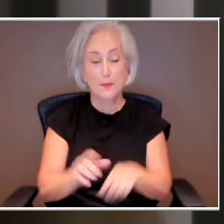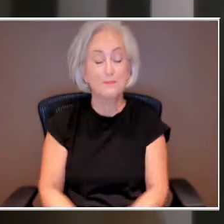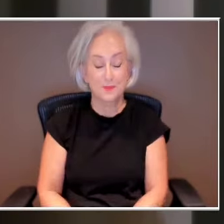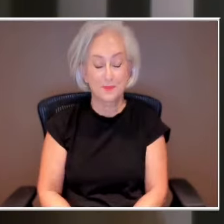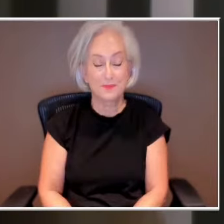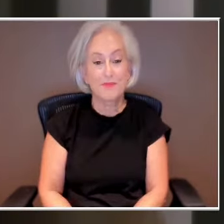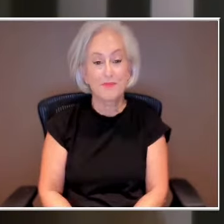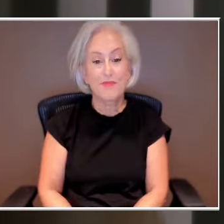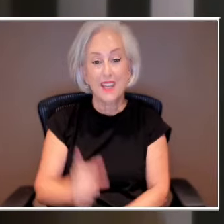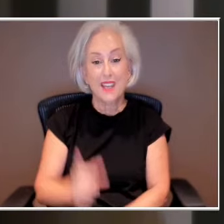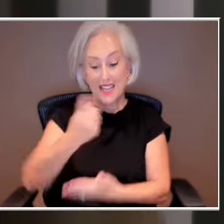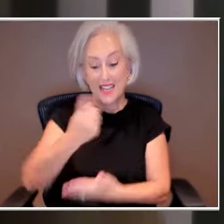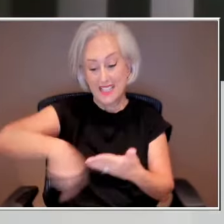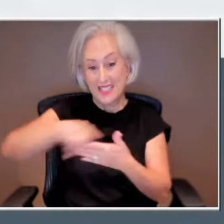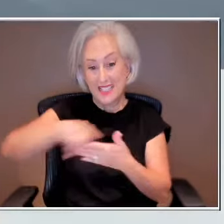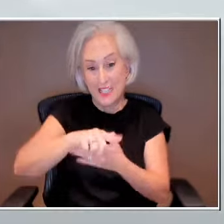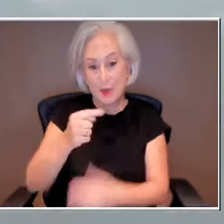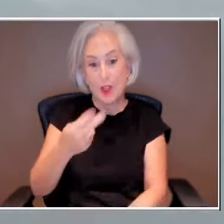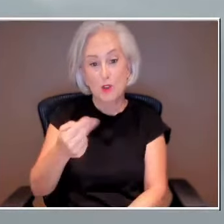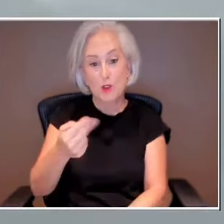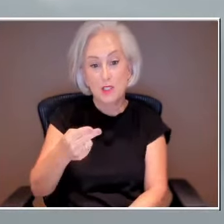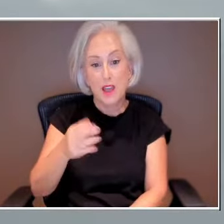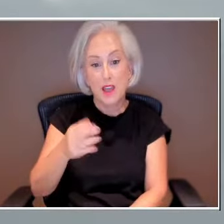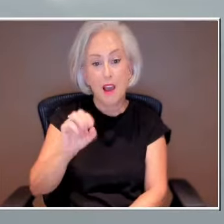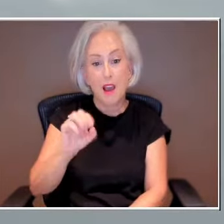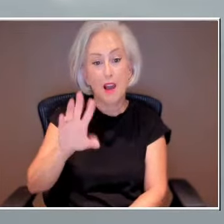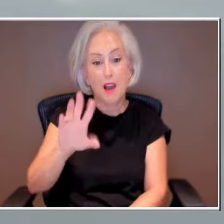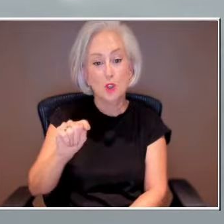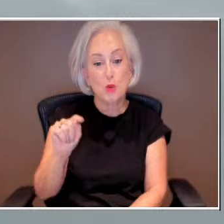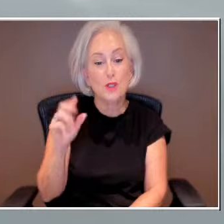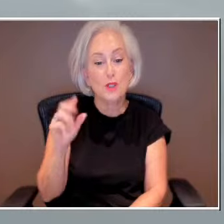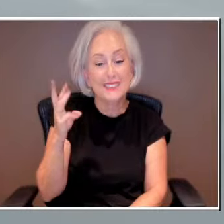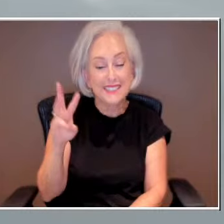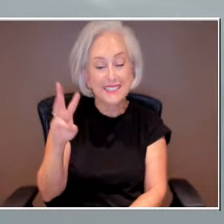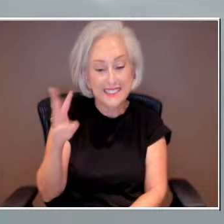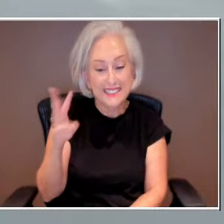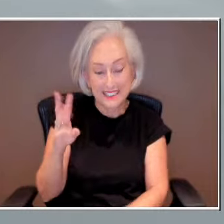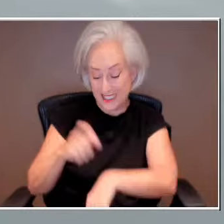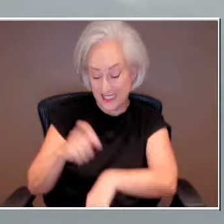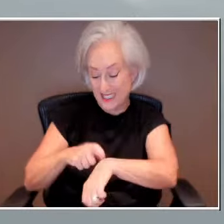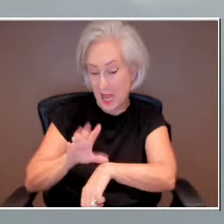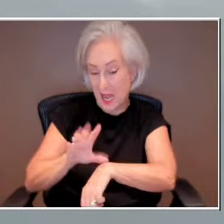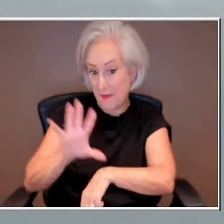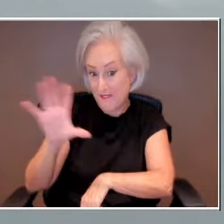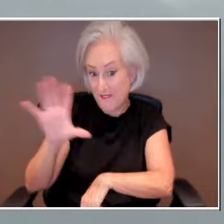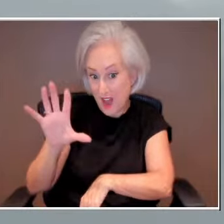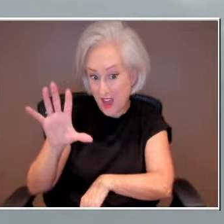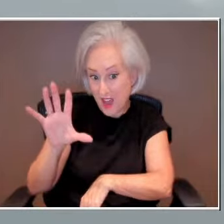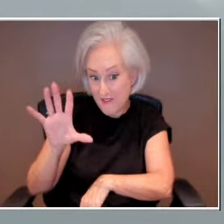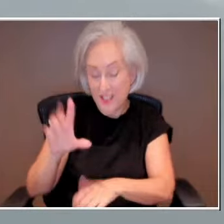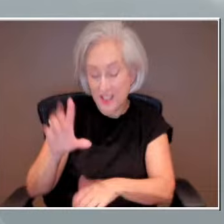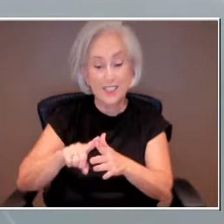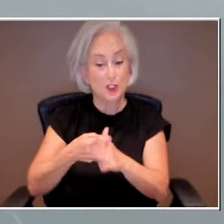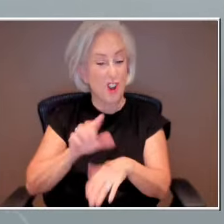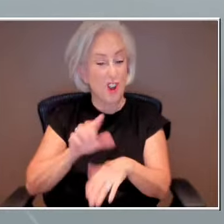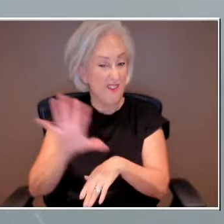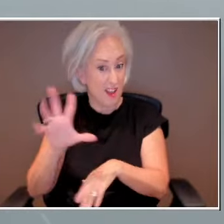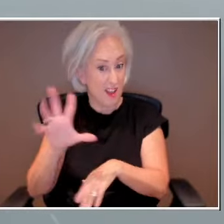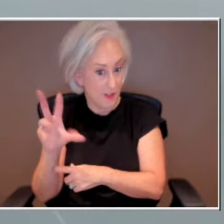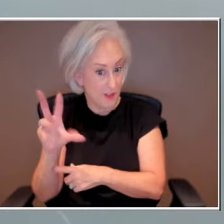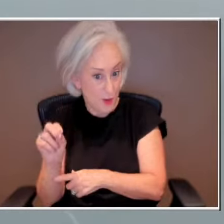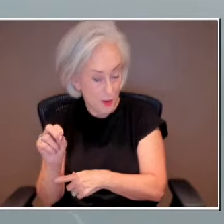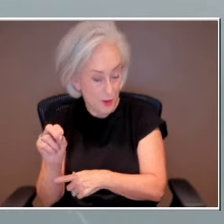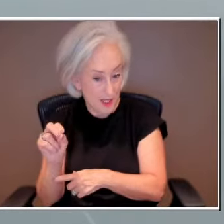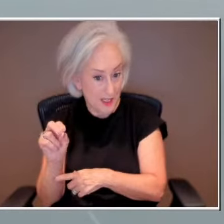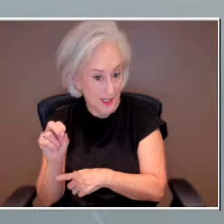next Thursday, October 16th. The event doors open at 5. The fashion show starts at 5:30. And anyone